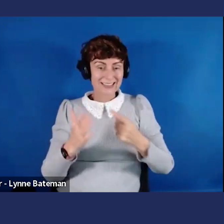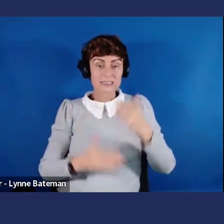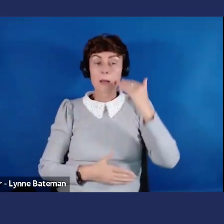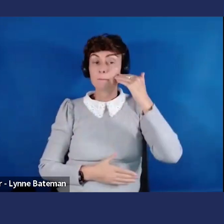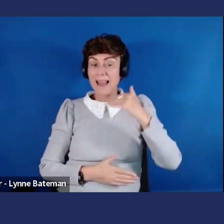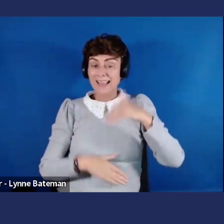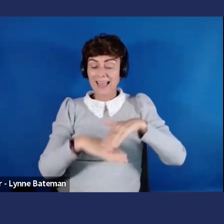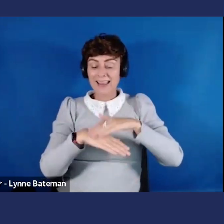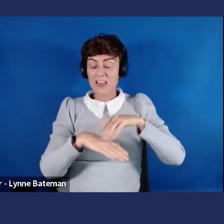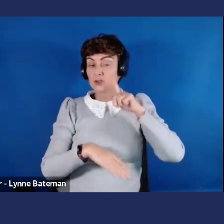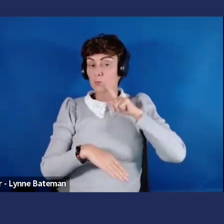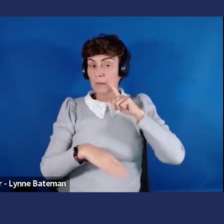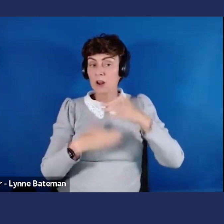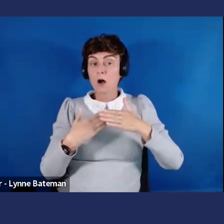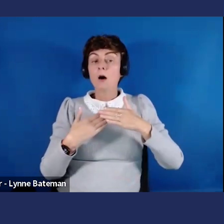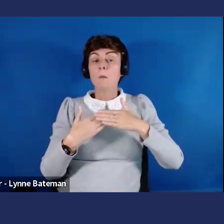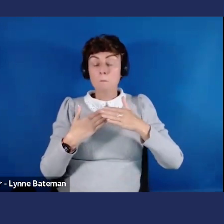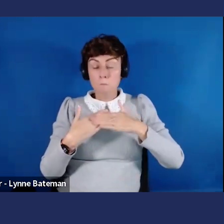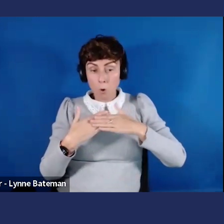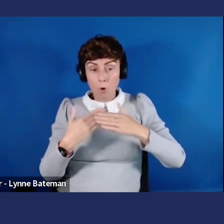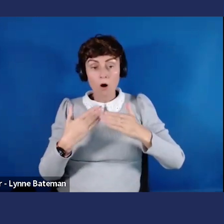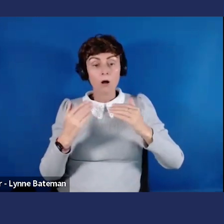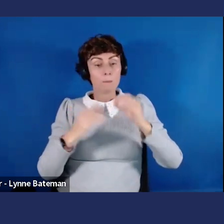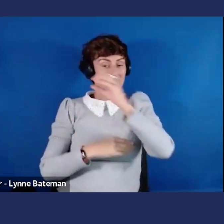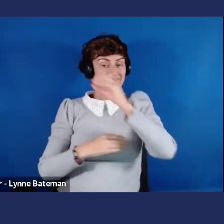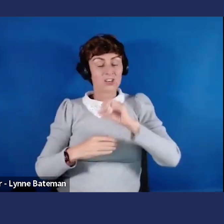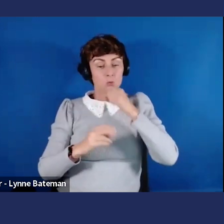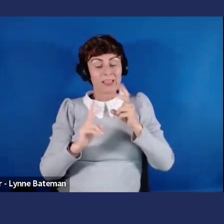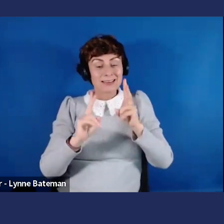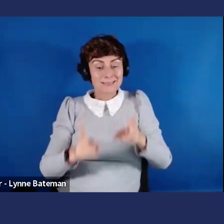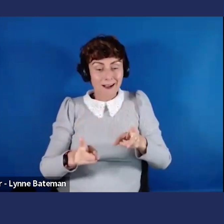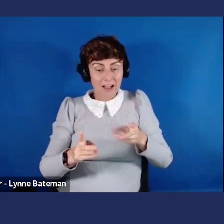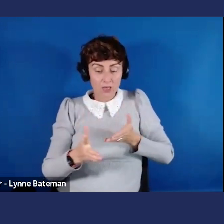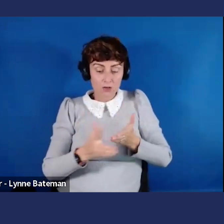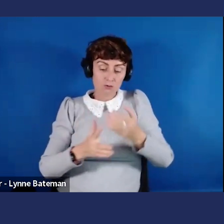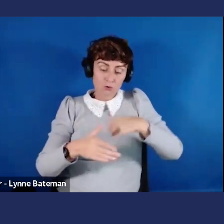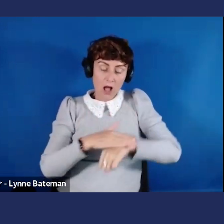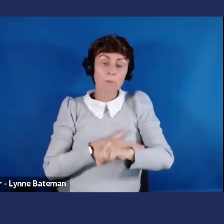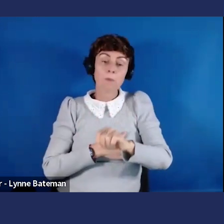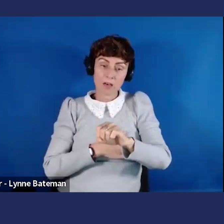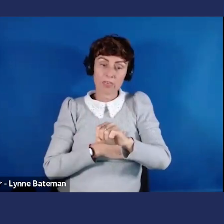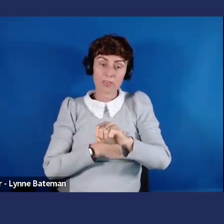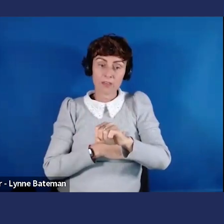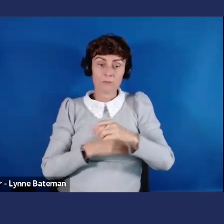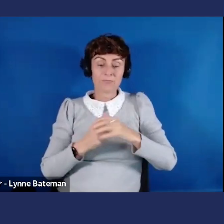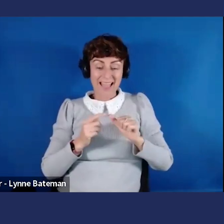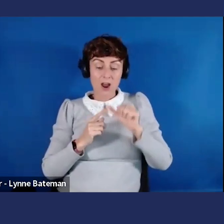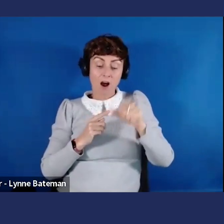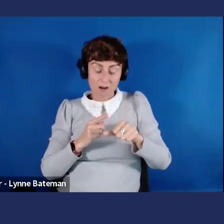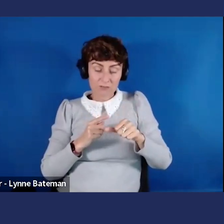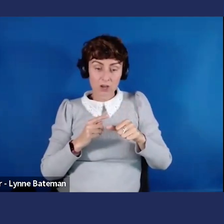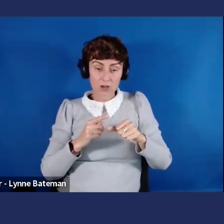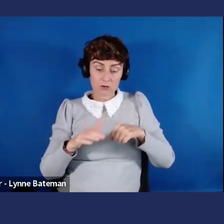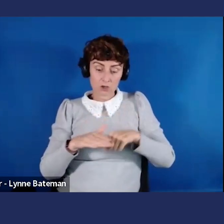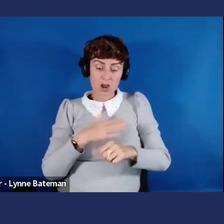likely to die in childbirth and in the postnatal period, and these are higher morbidity and mortality rates across